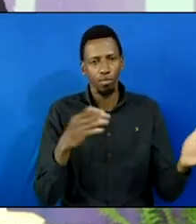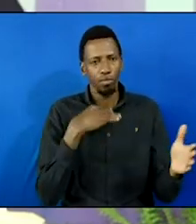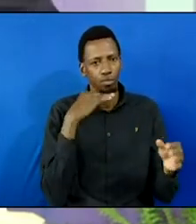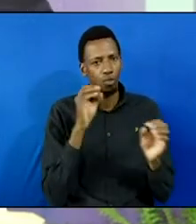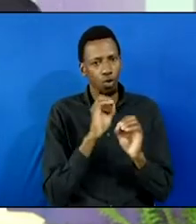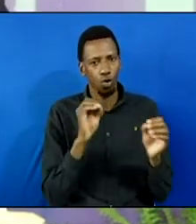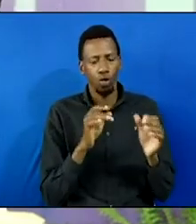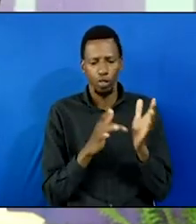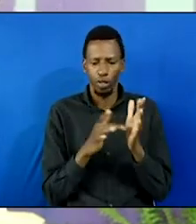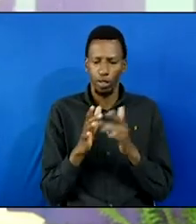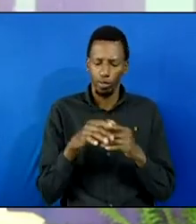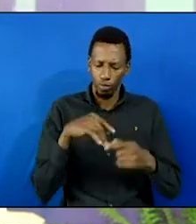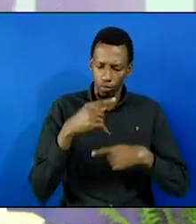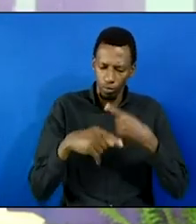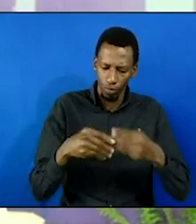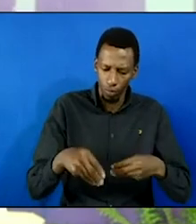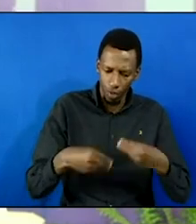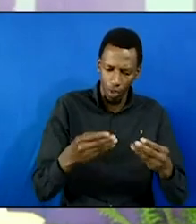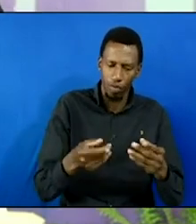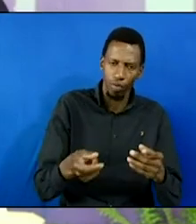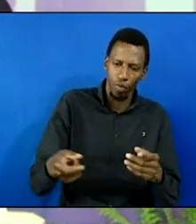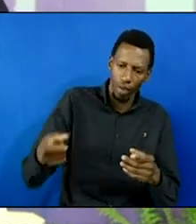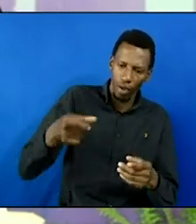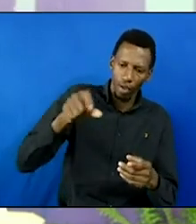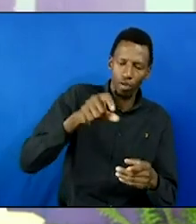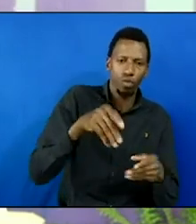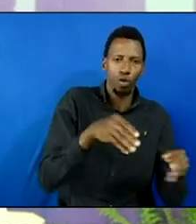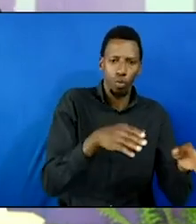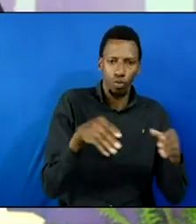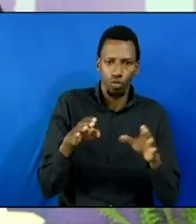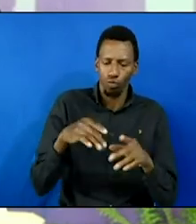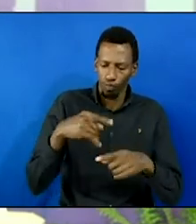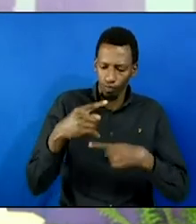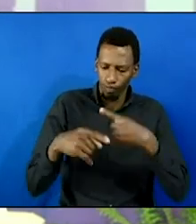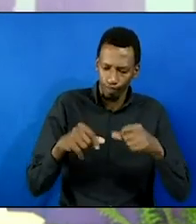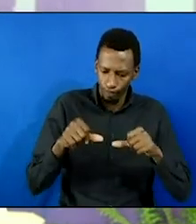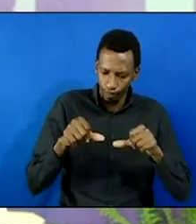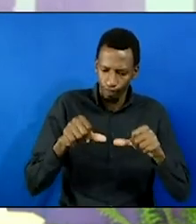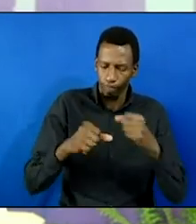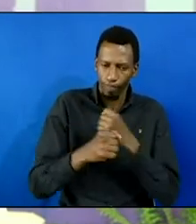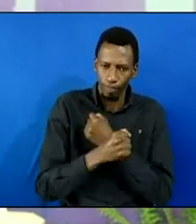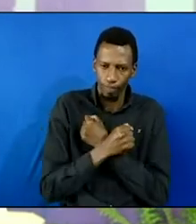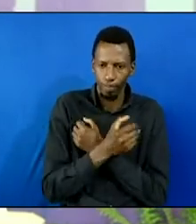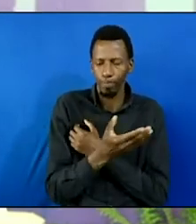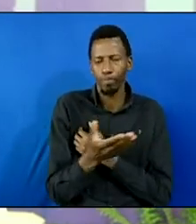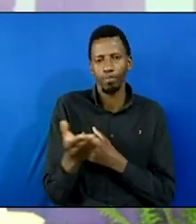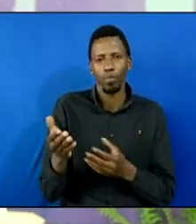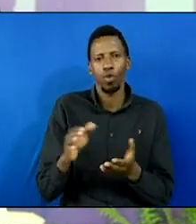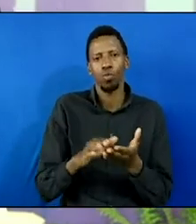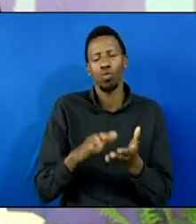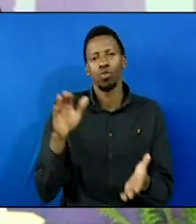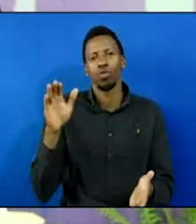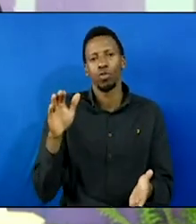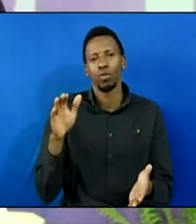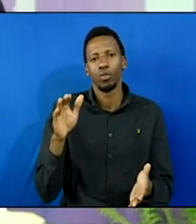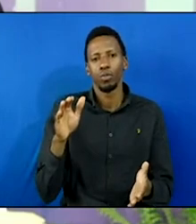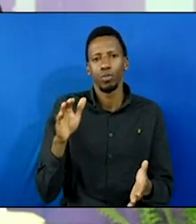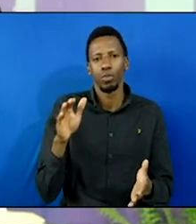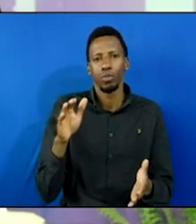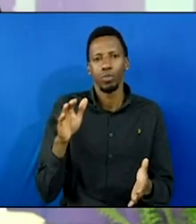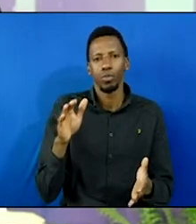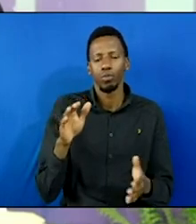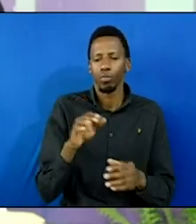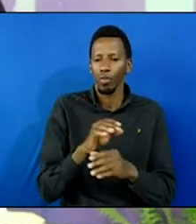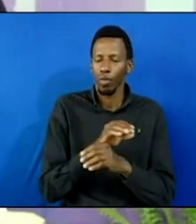them additional opportunity by continuing to love them a little more. That